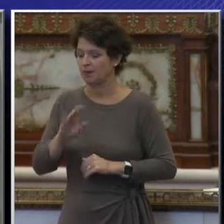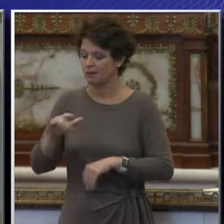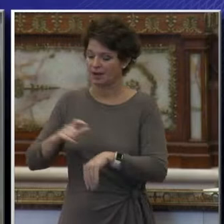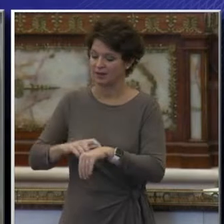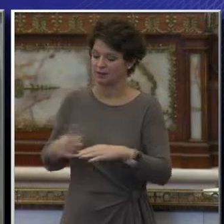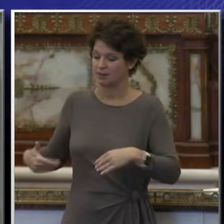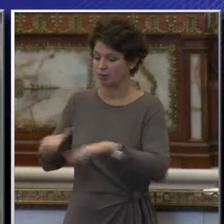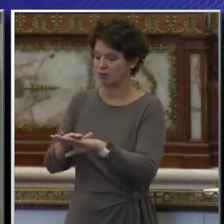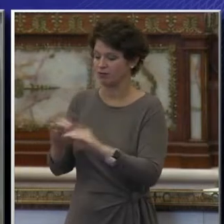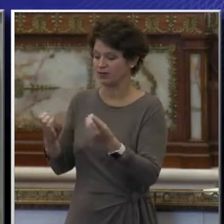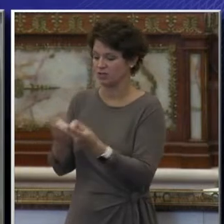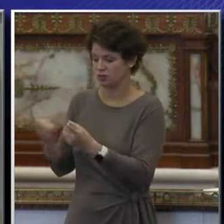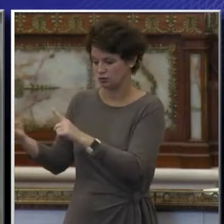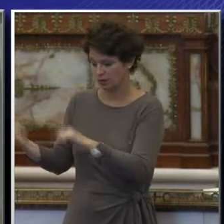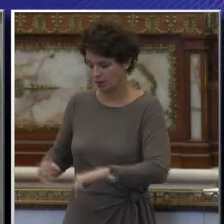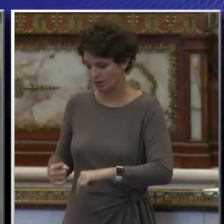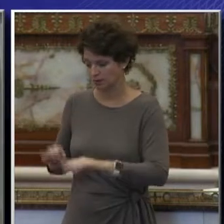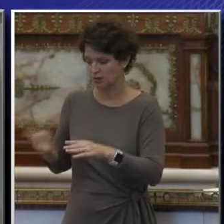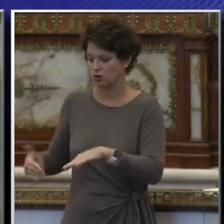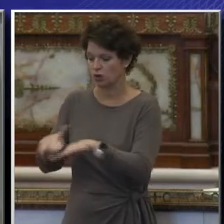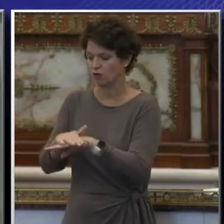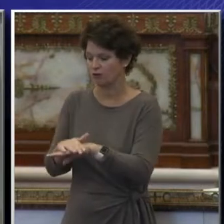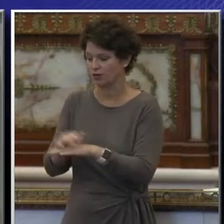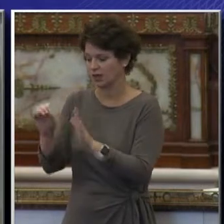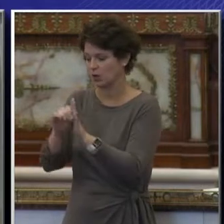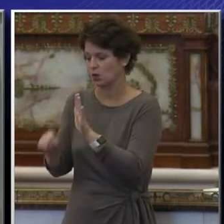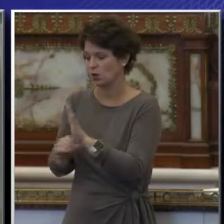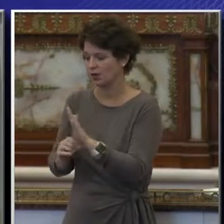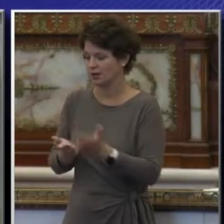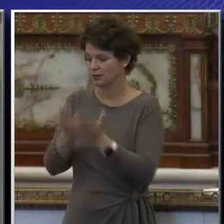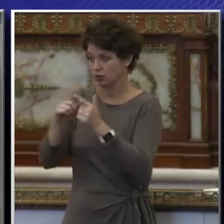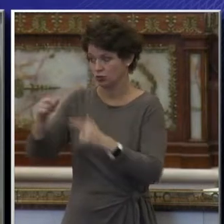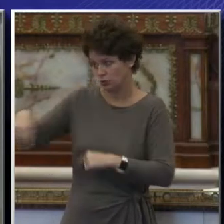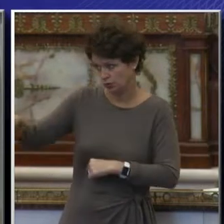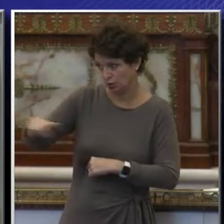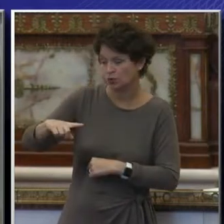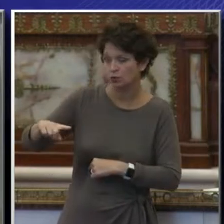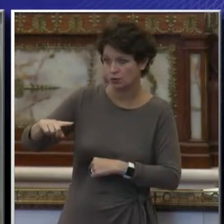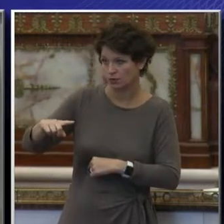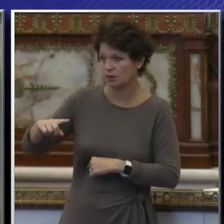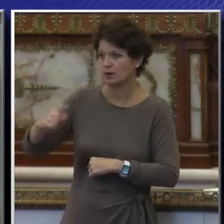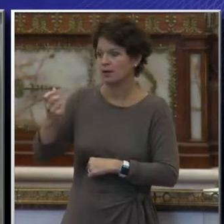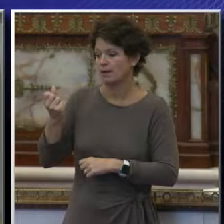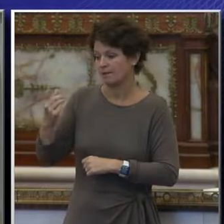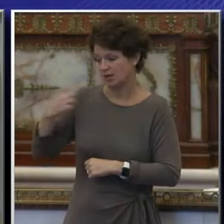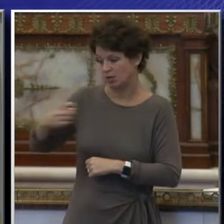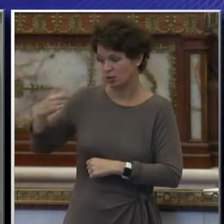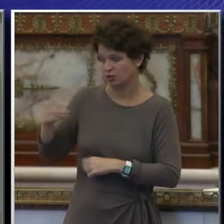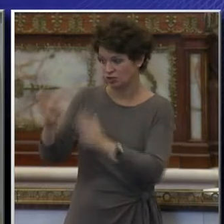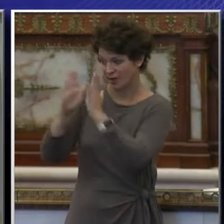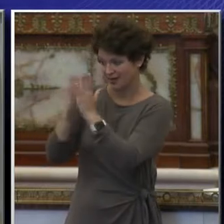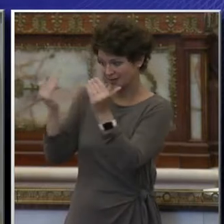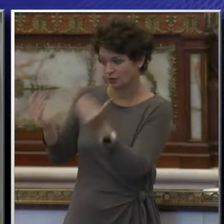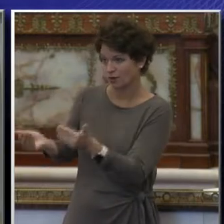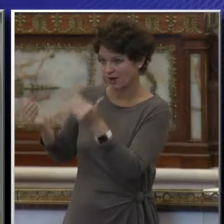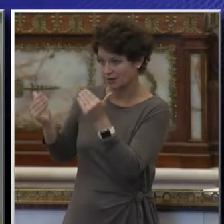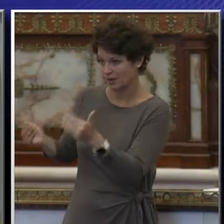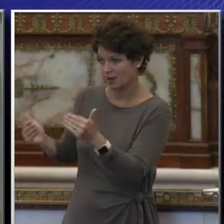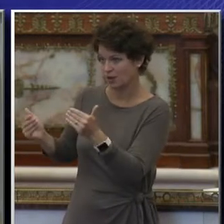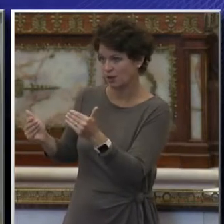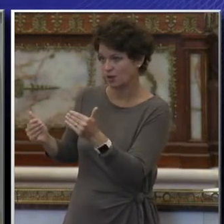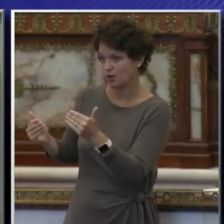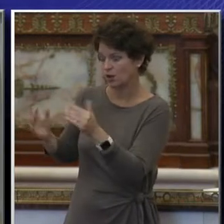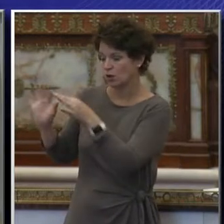overlay district comes and the overlay district ordinance comes before you, I think many of the questions that you're raising now